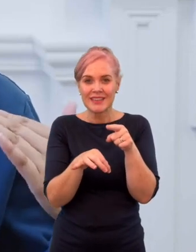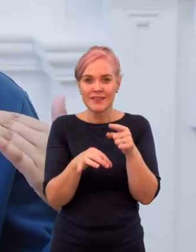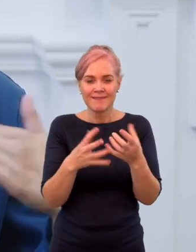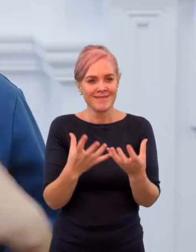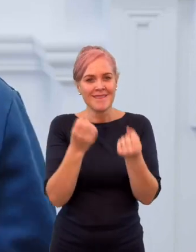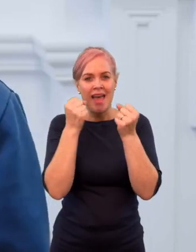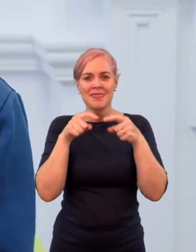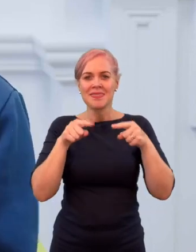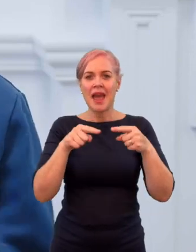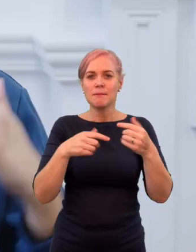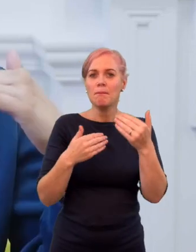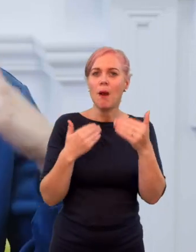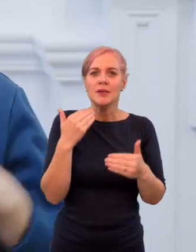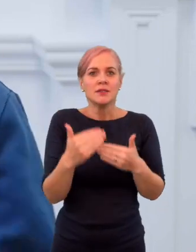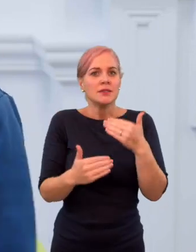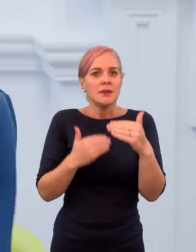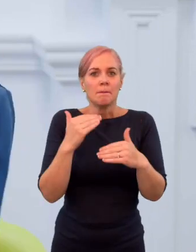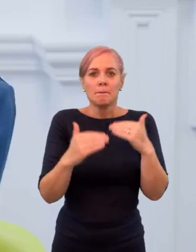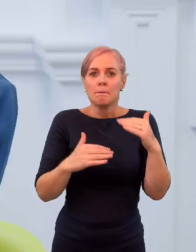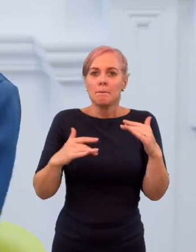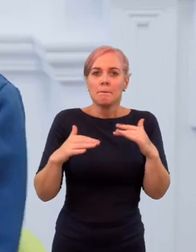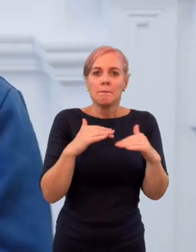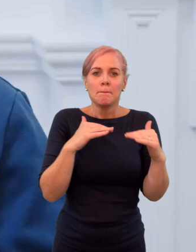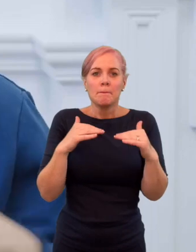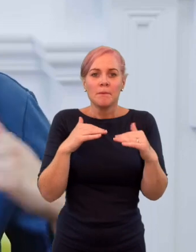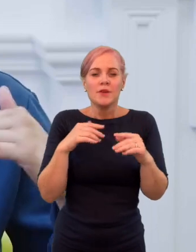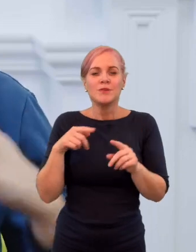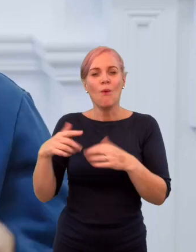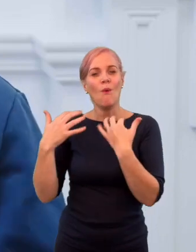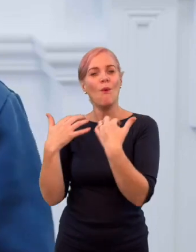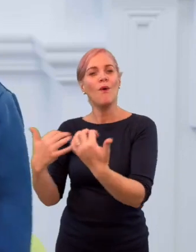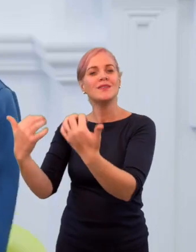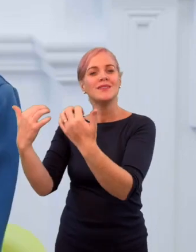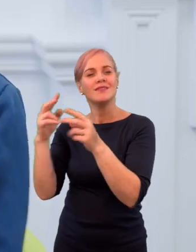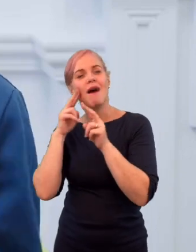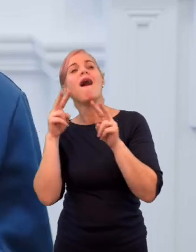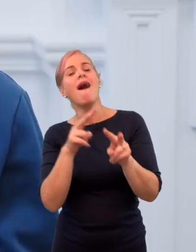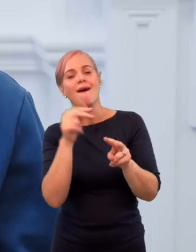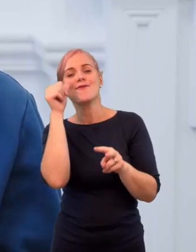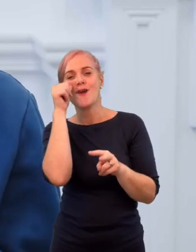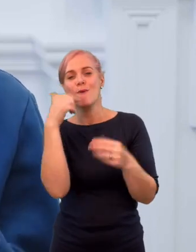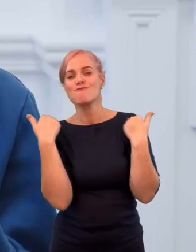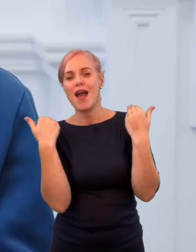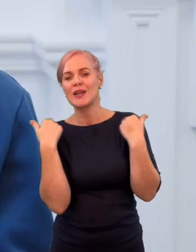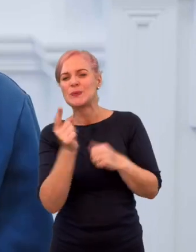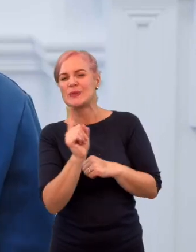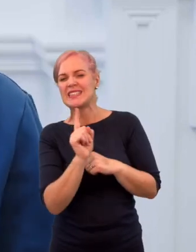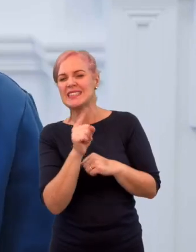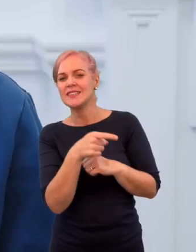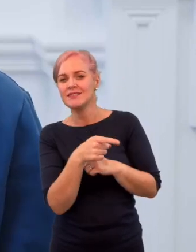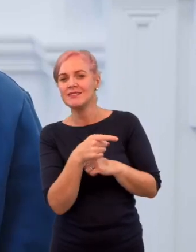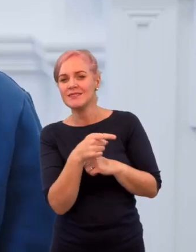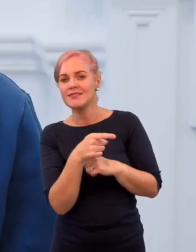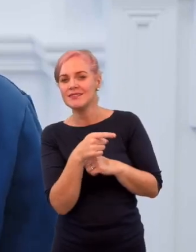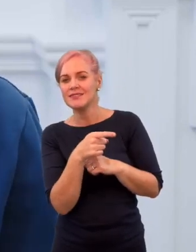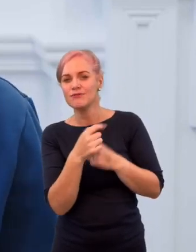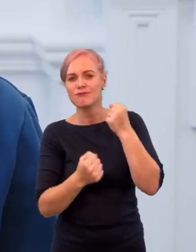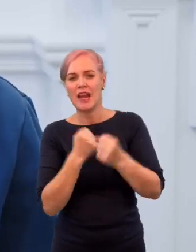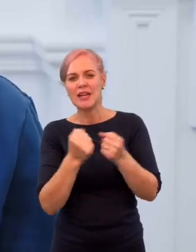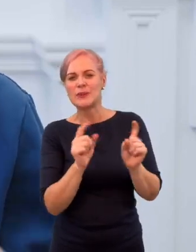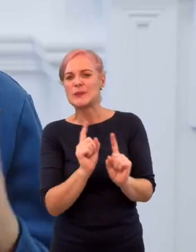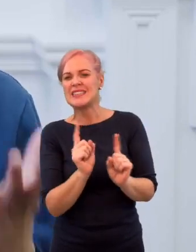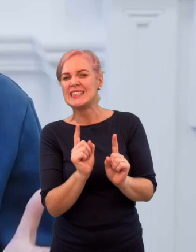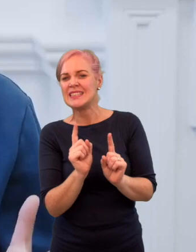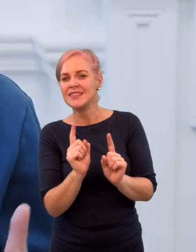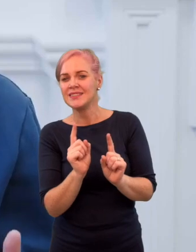so it's really good to try and find that momentum. And so the audience know exactly what training it is, what kind of running